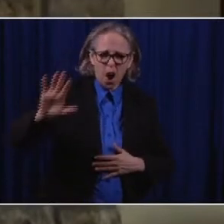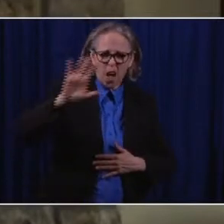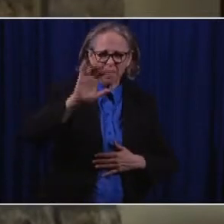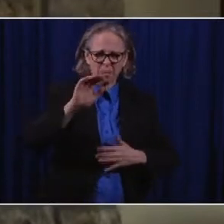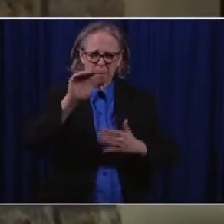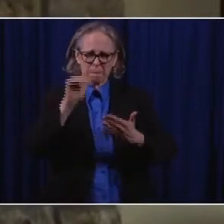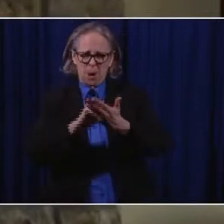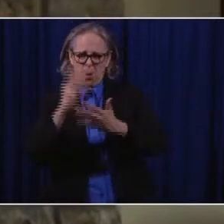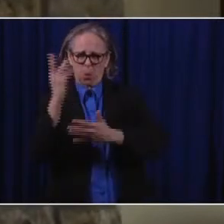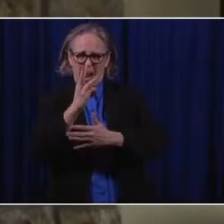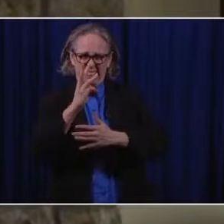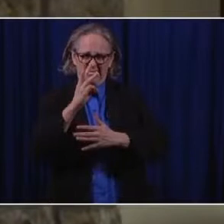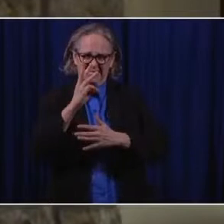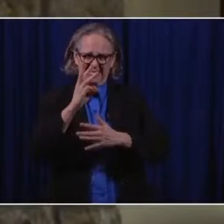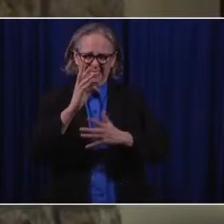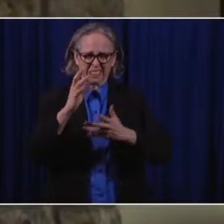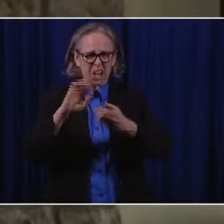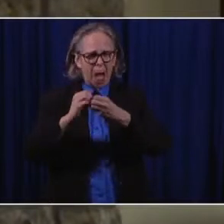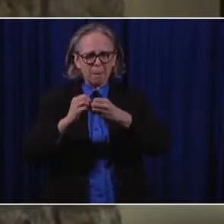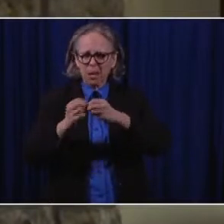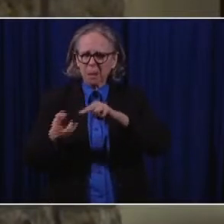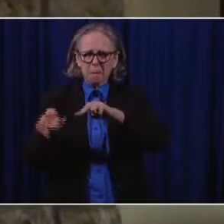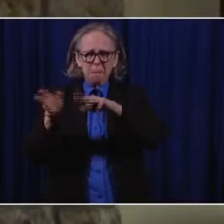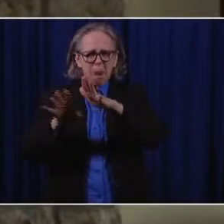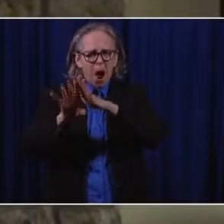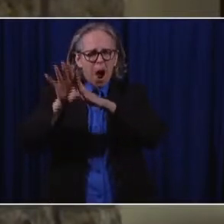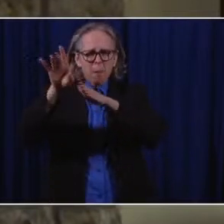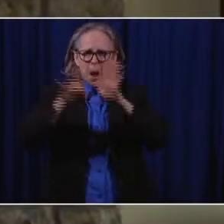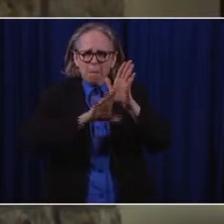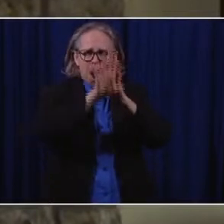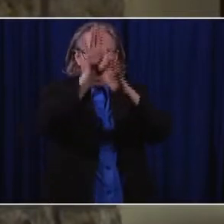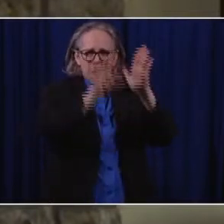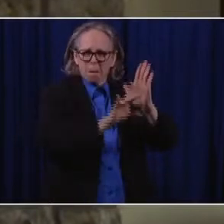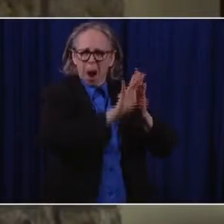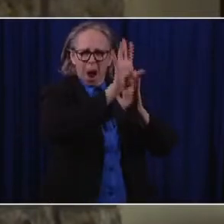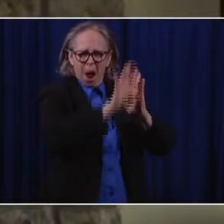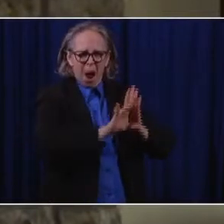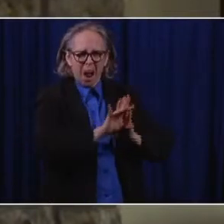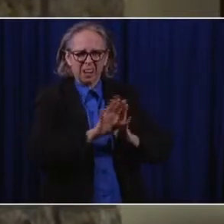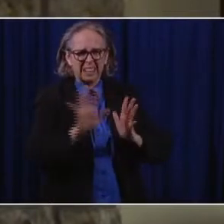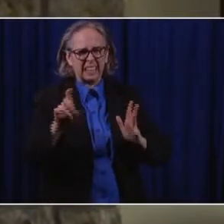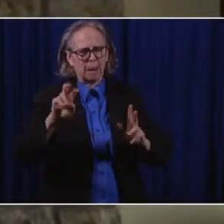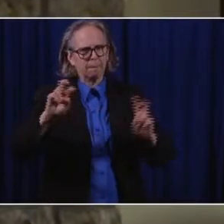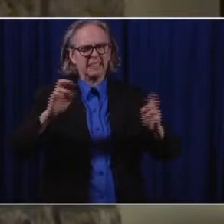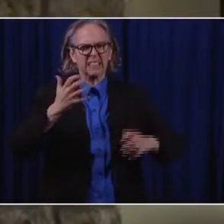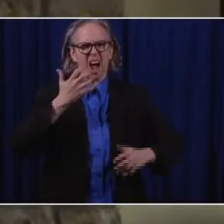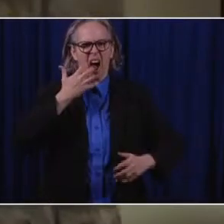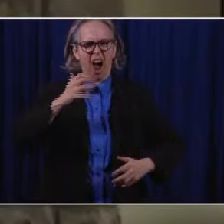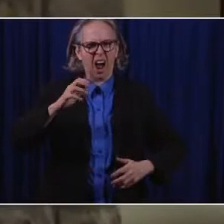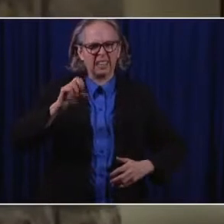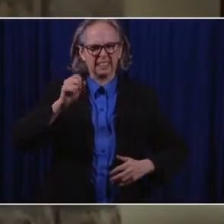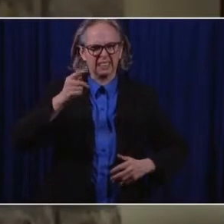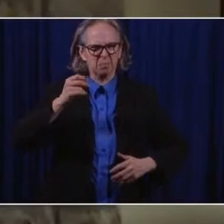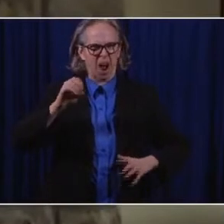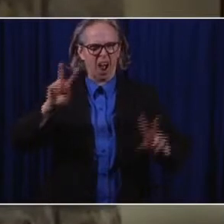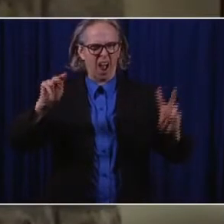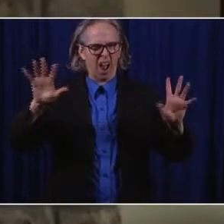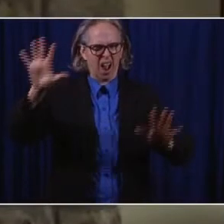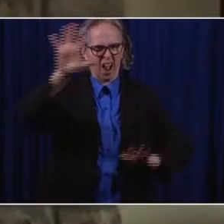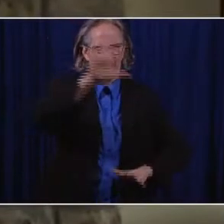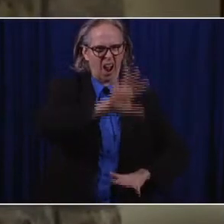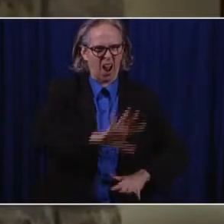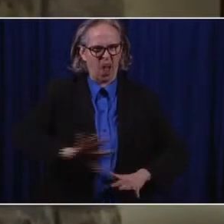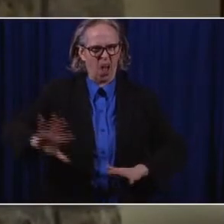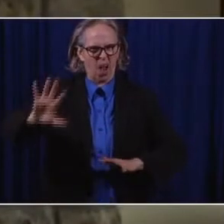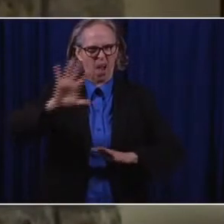exceptions. We have all of Ohio that is red hot. So it's very, very different than what we saw in the spring, even what we saw